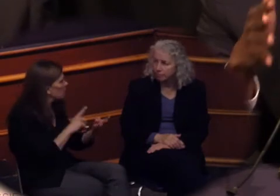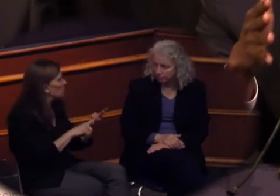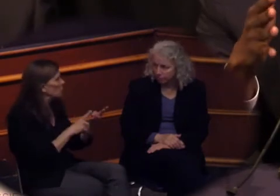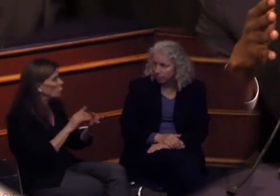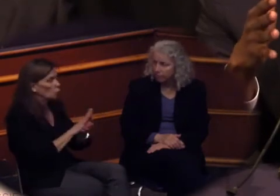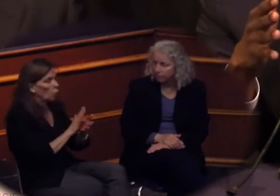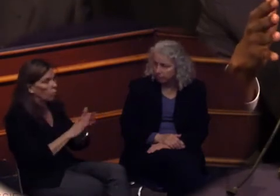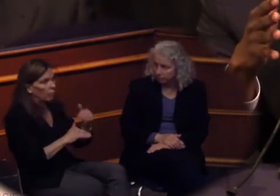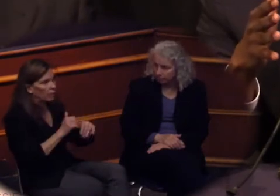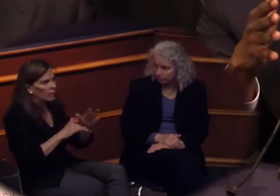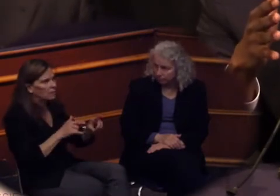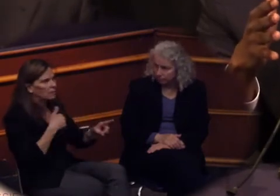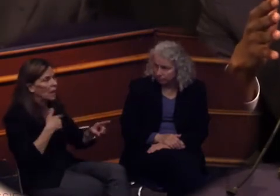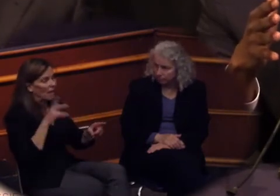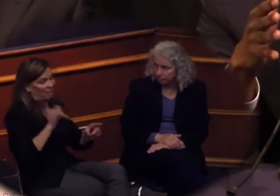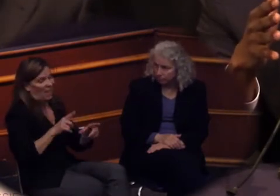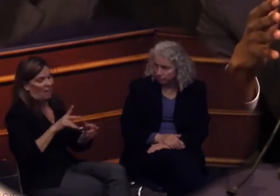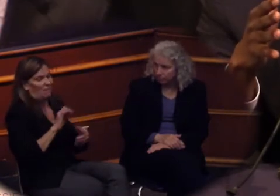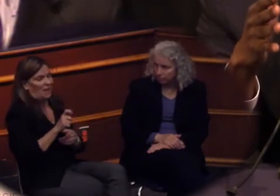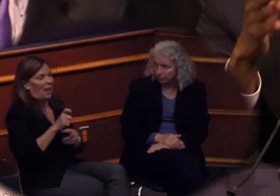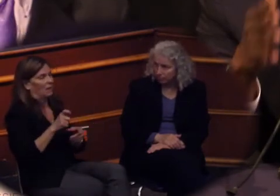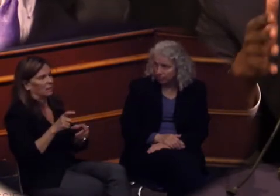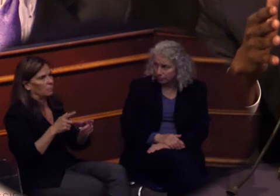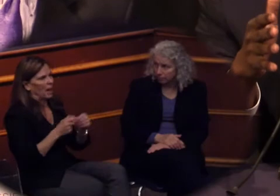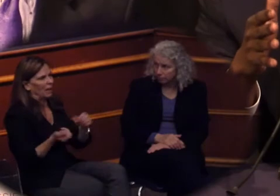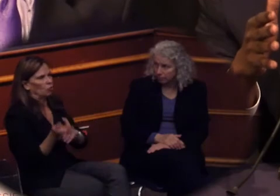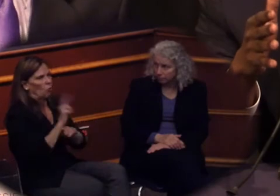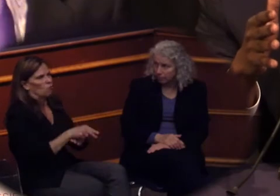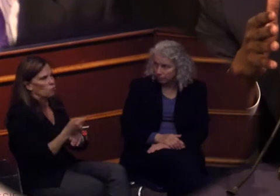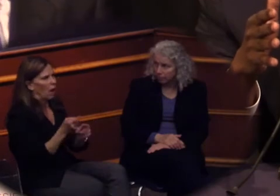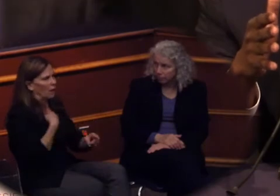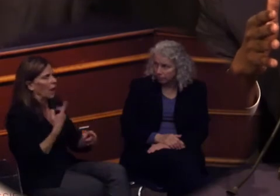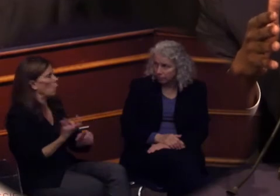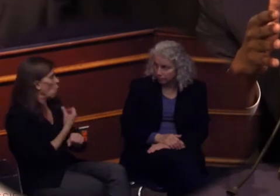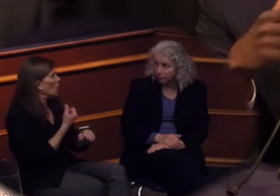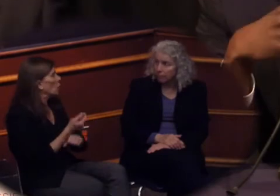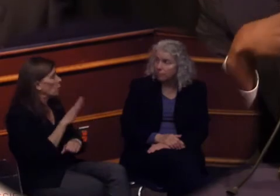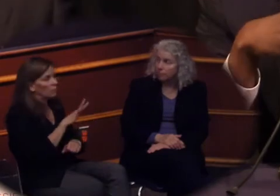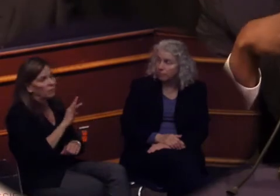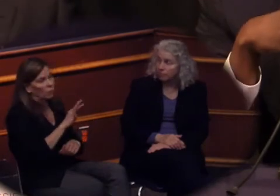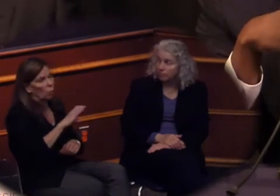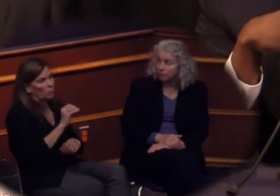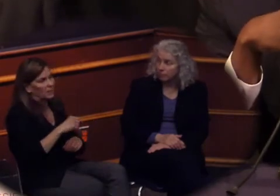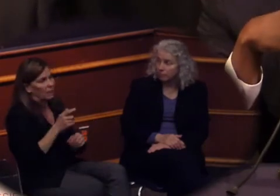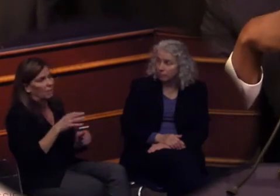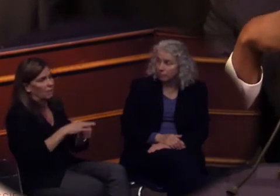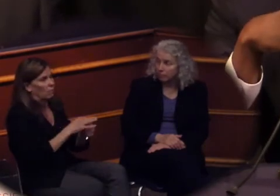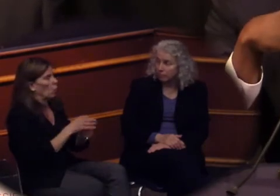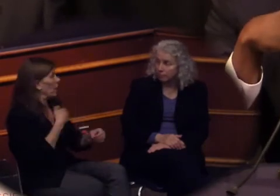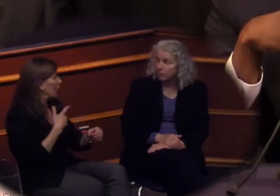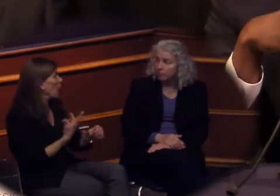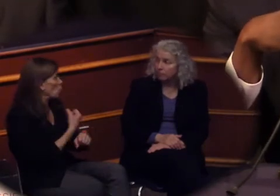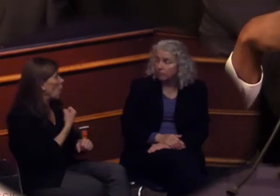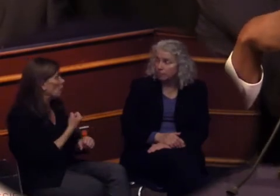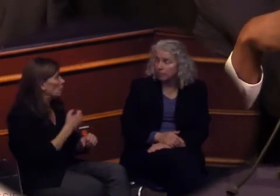I won that tax package override with 54% of the vote in March of my reelection year. I won my reelection with 72%